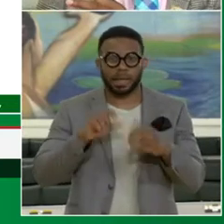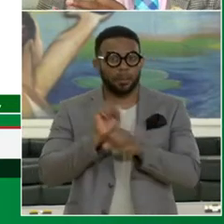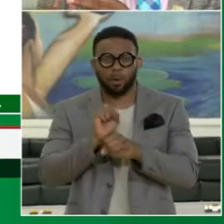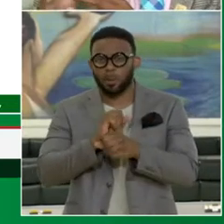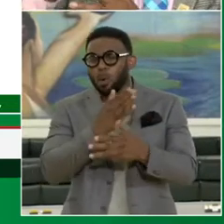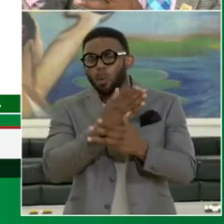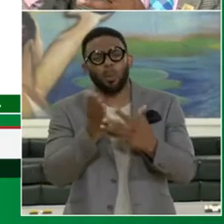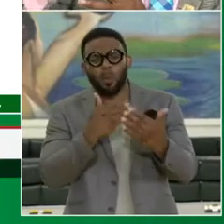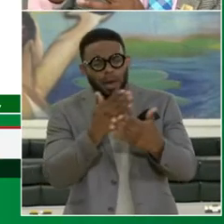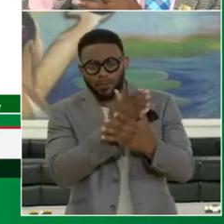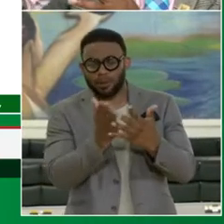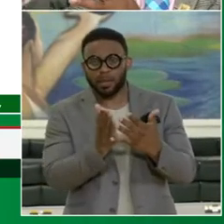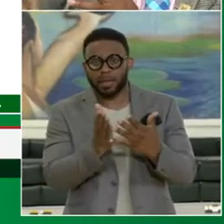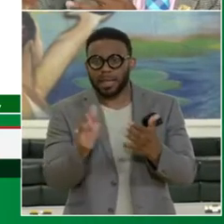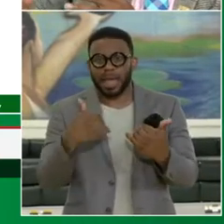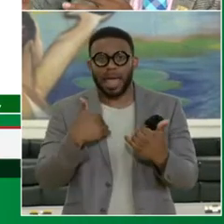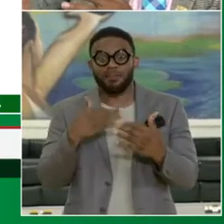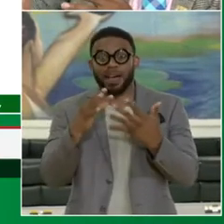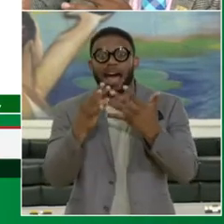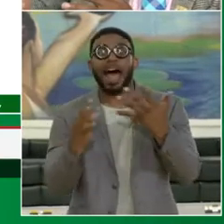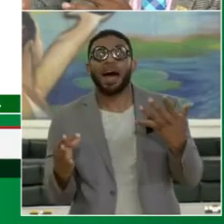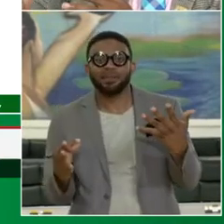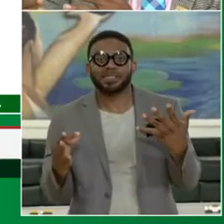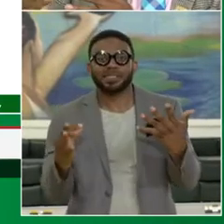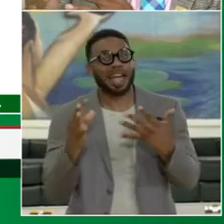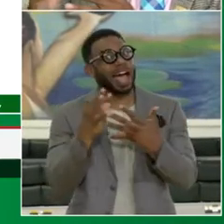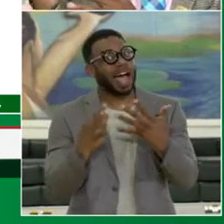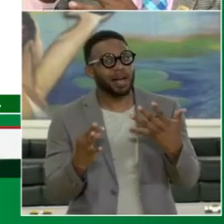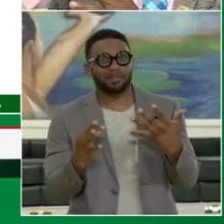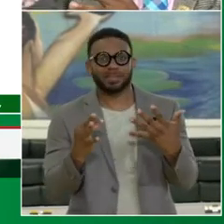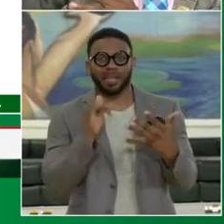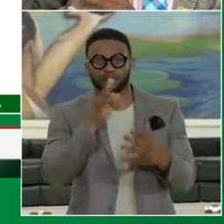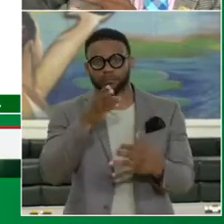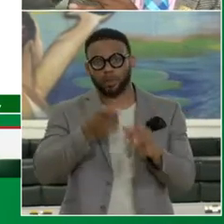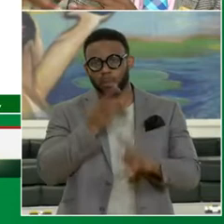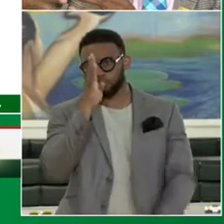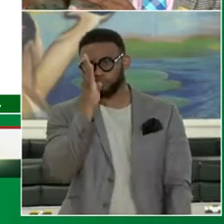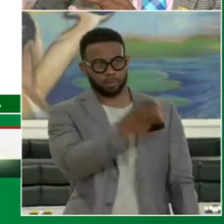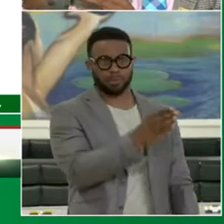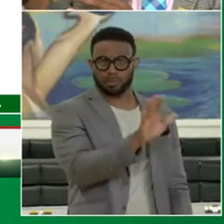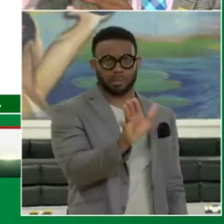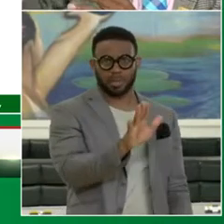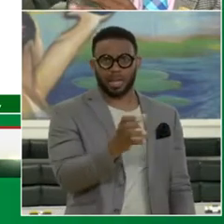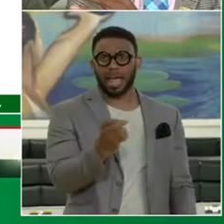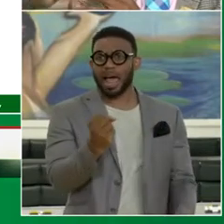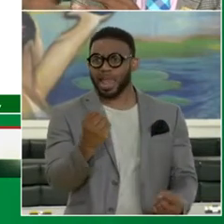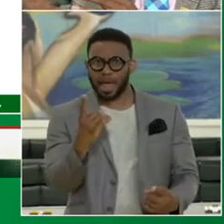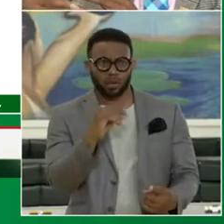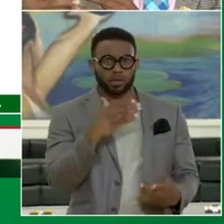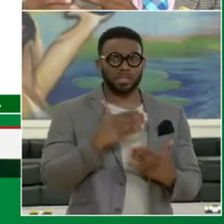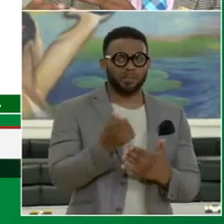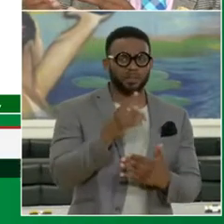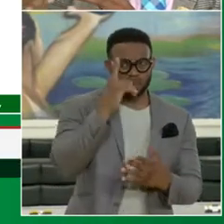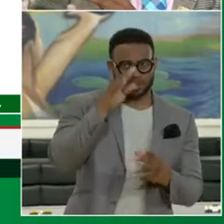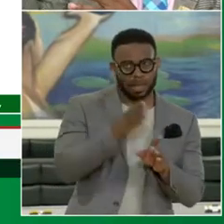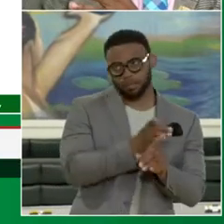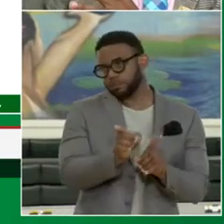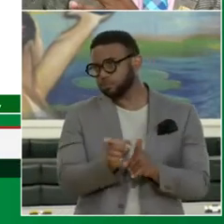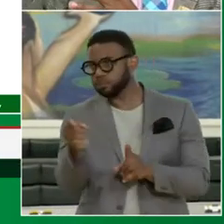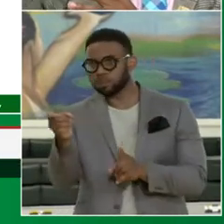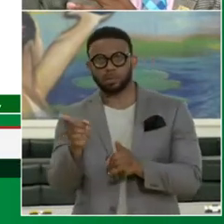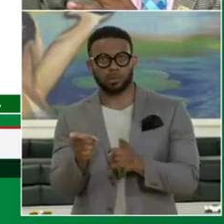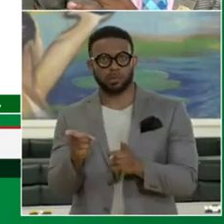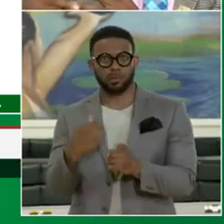employment, but they have the option to go, right? And a lot do go, but then there are those few that